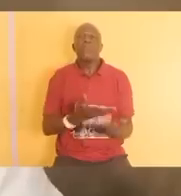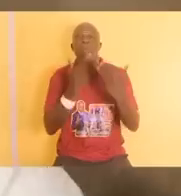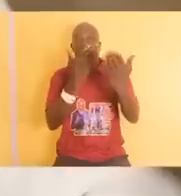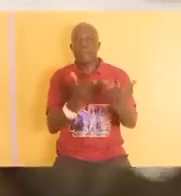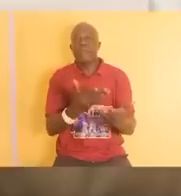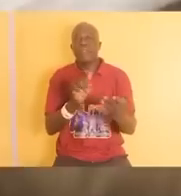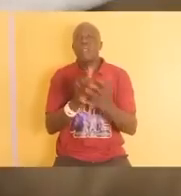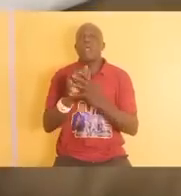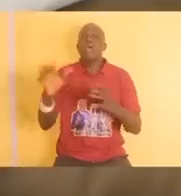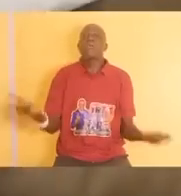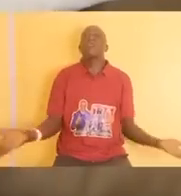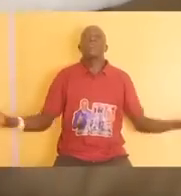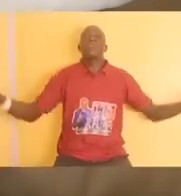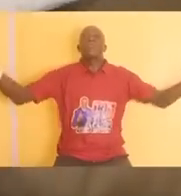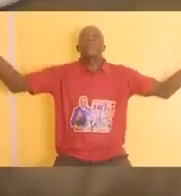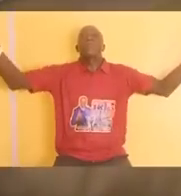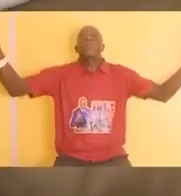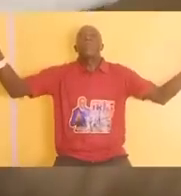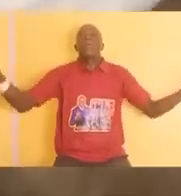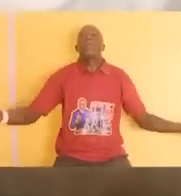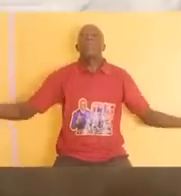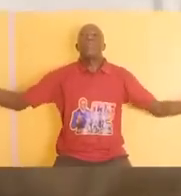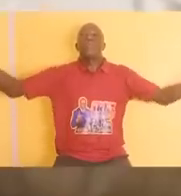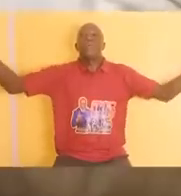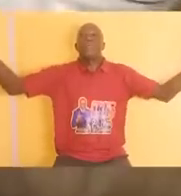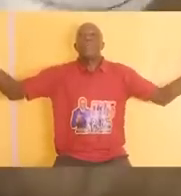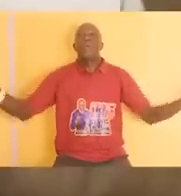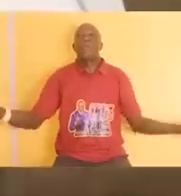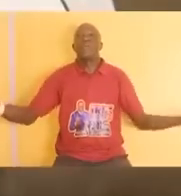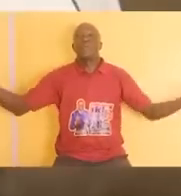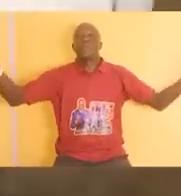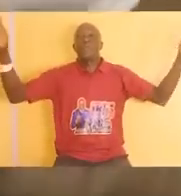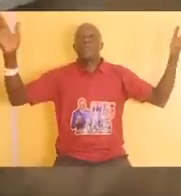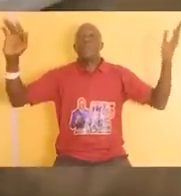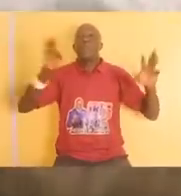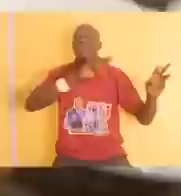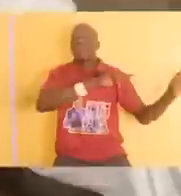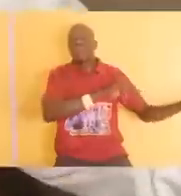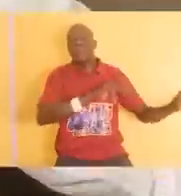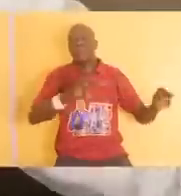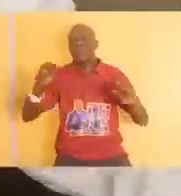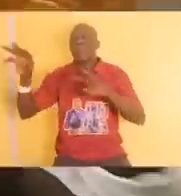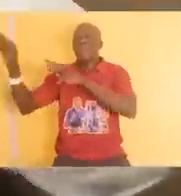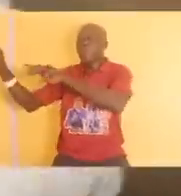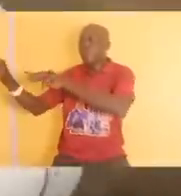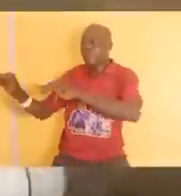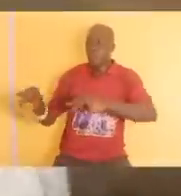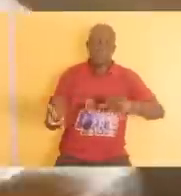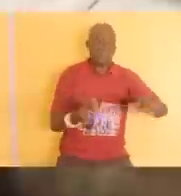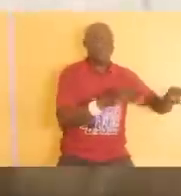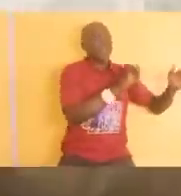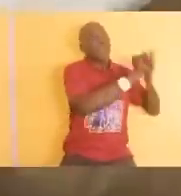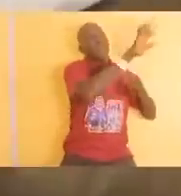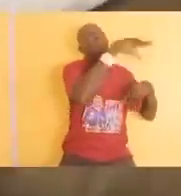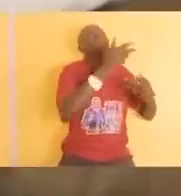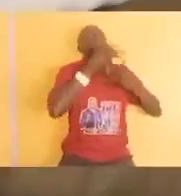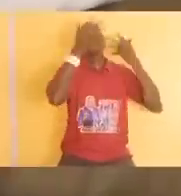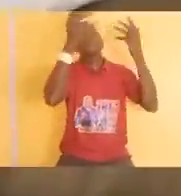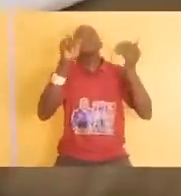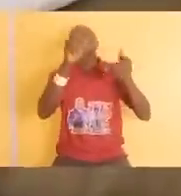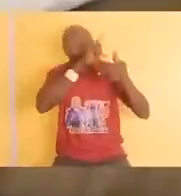bring your e mo na soke raise it up e mo na soke you raise it e mo na you go up e mo na loto you move up e mo na loose you move both wa pa ni